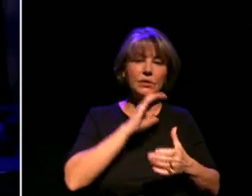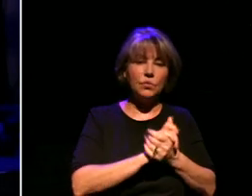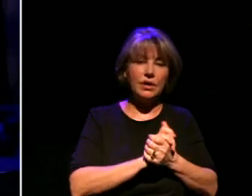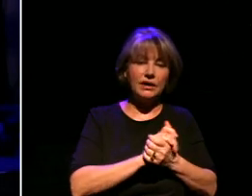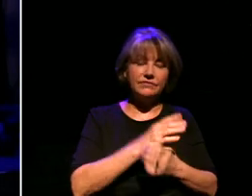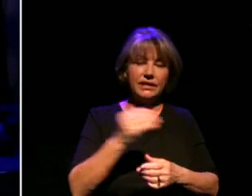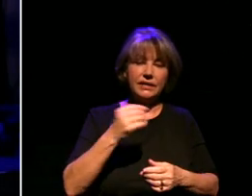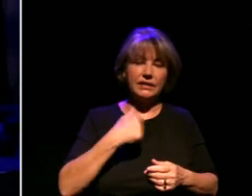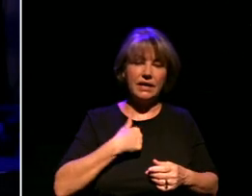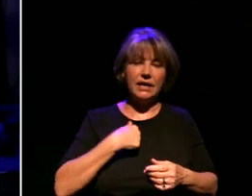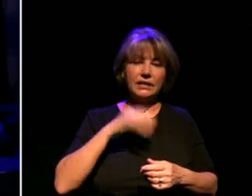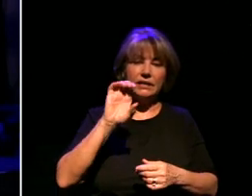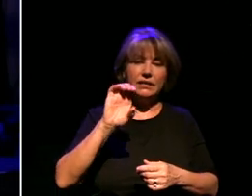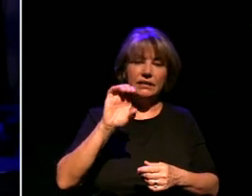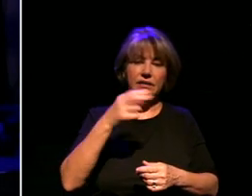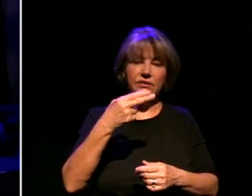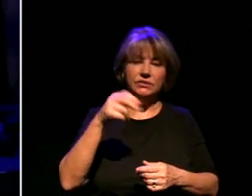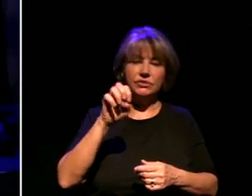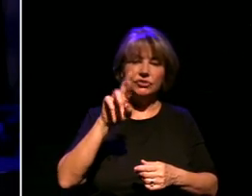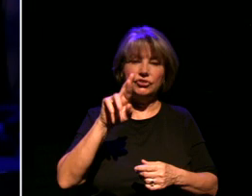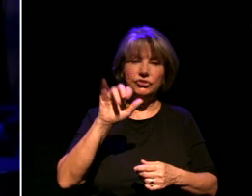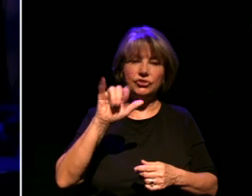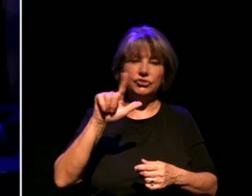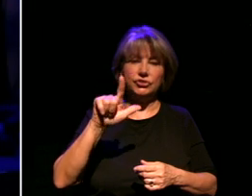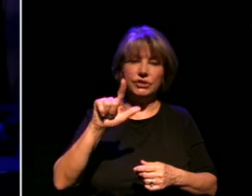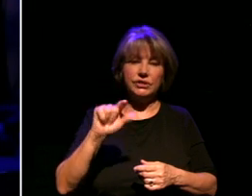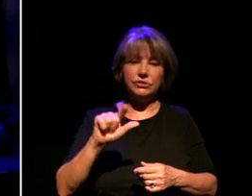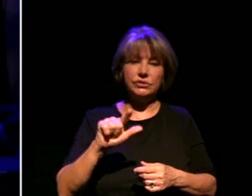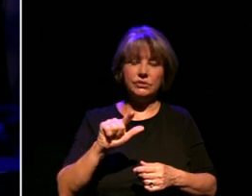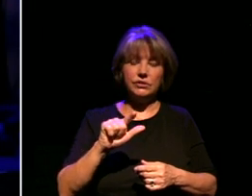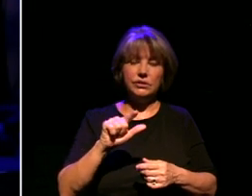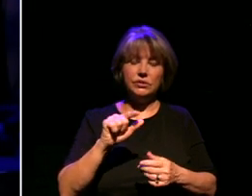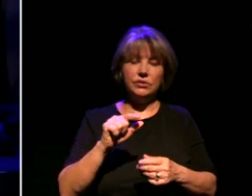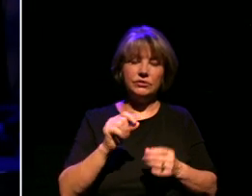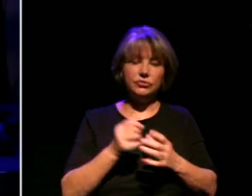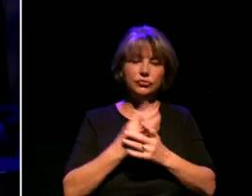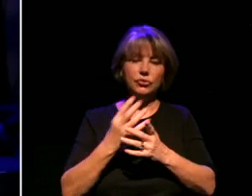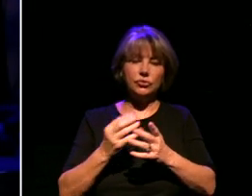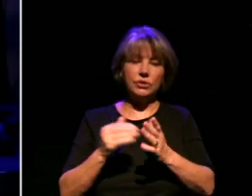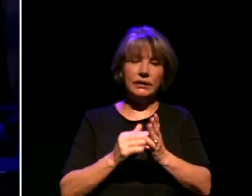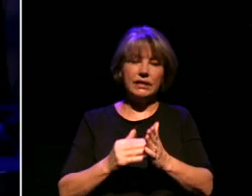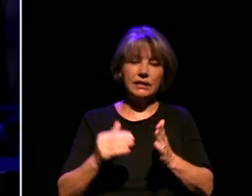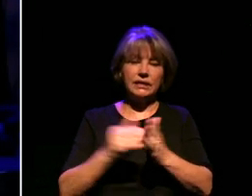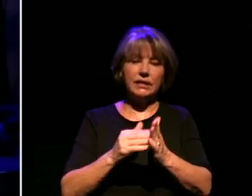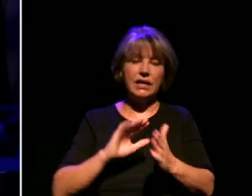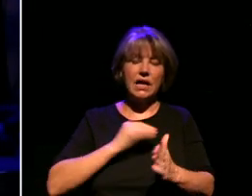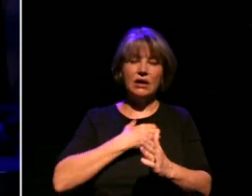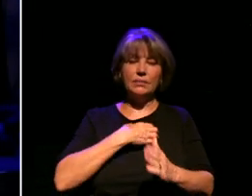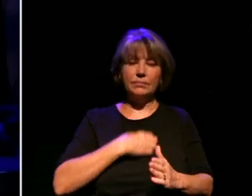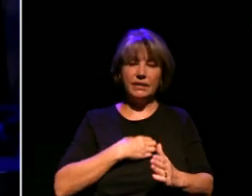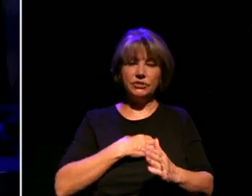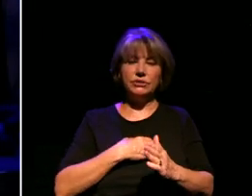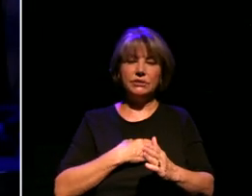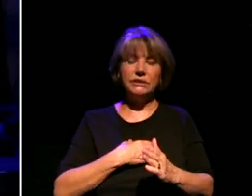grown over and over and over. Our passion is helping people find and follow Jesus